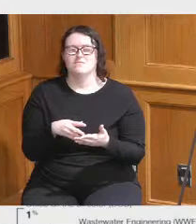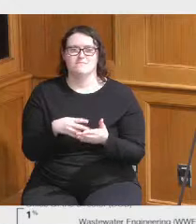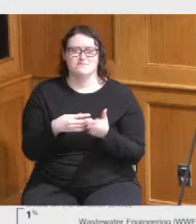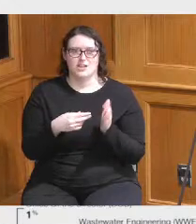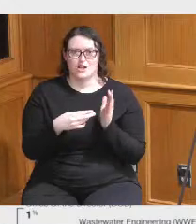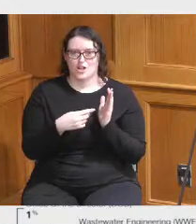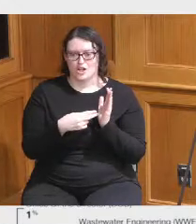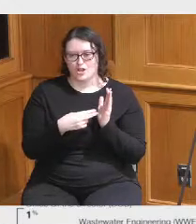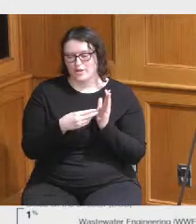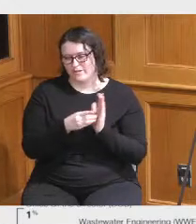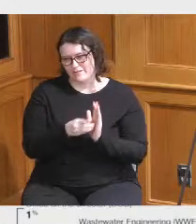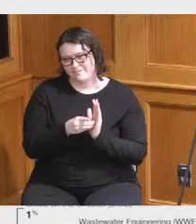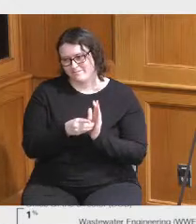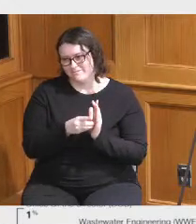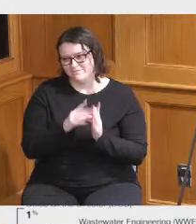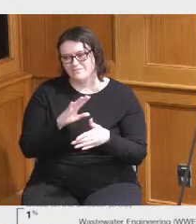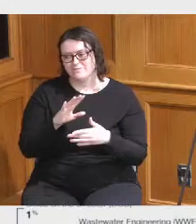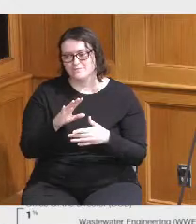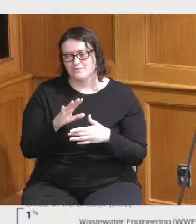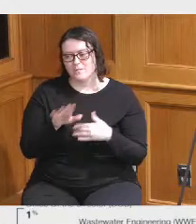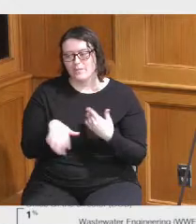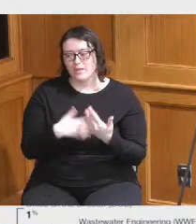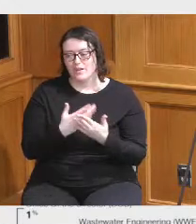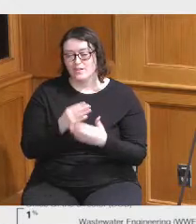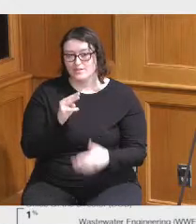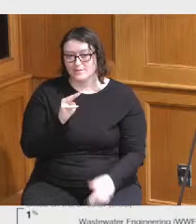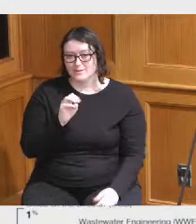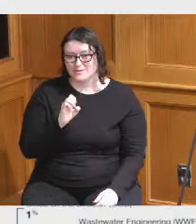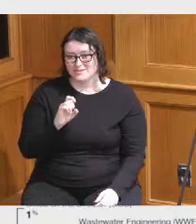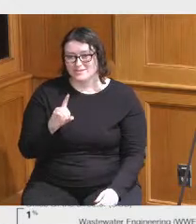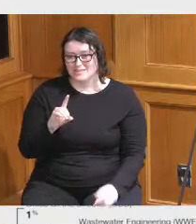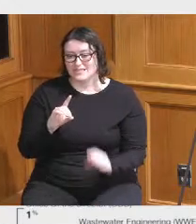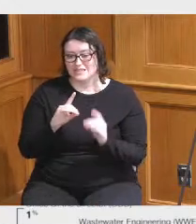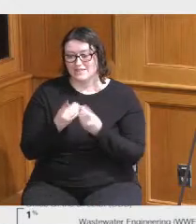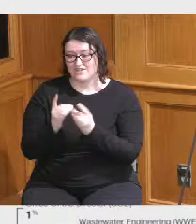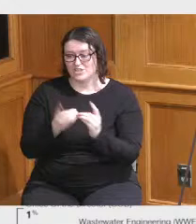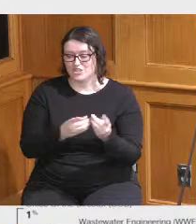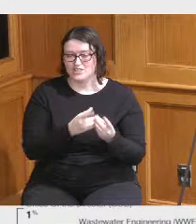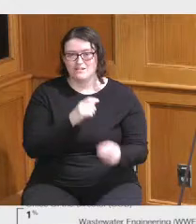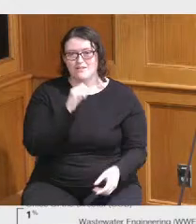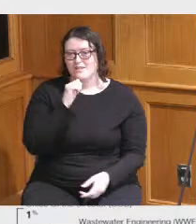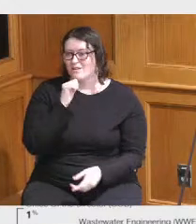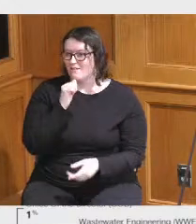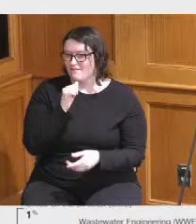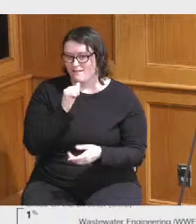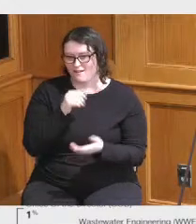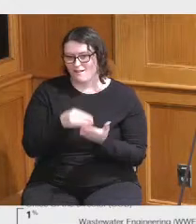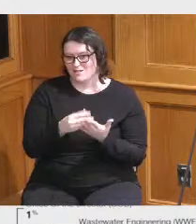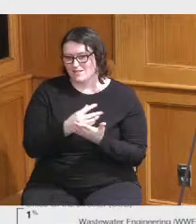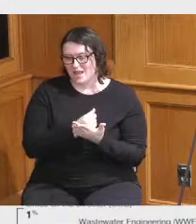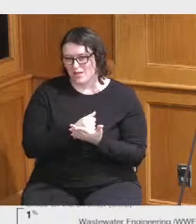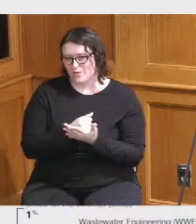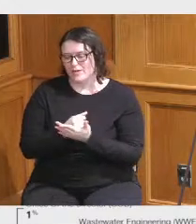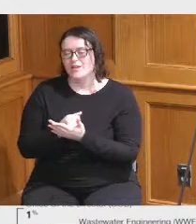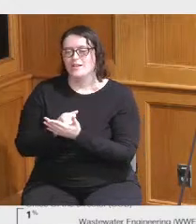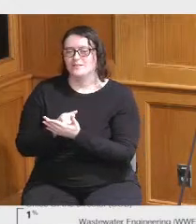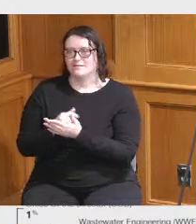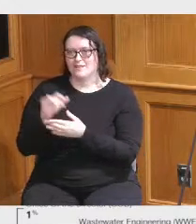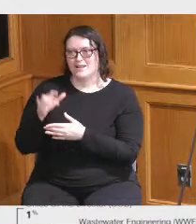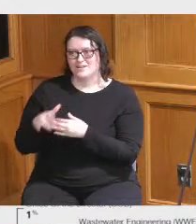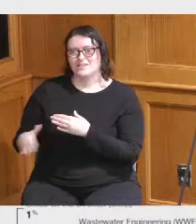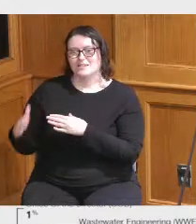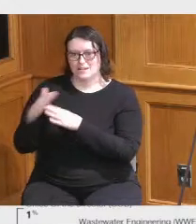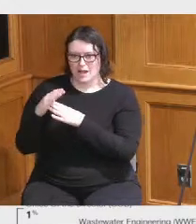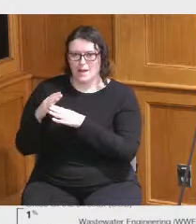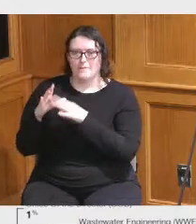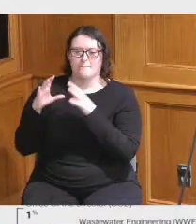demonstrates that of the MSD divisions, the non-personnel budget is the highest in, of course,